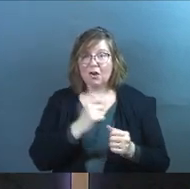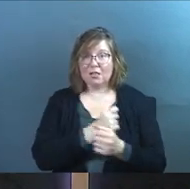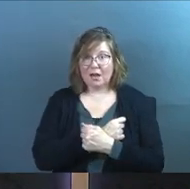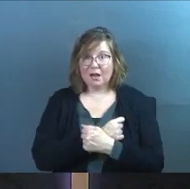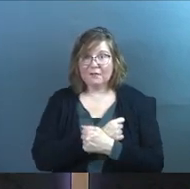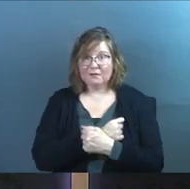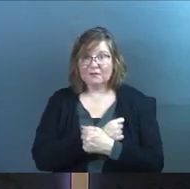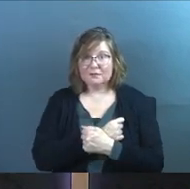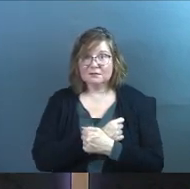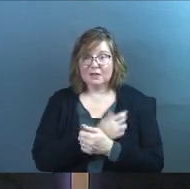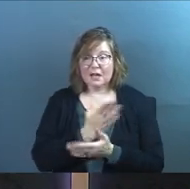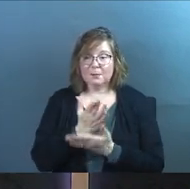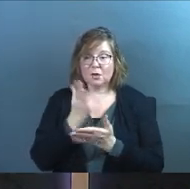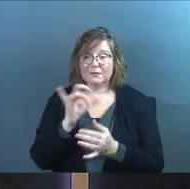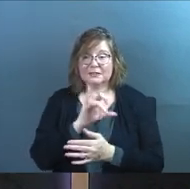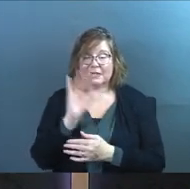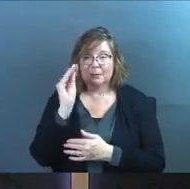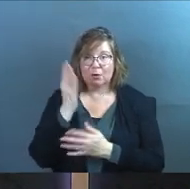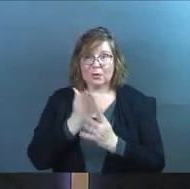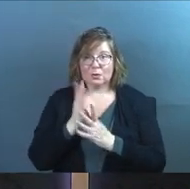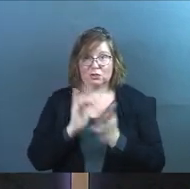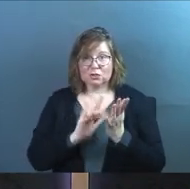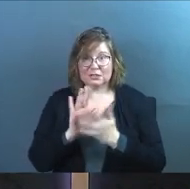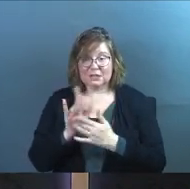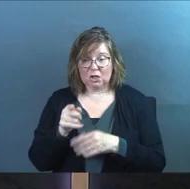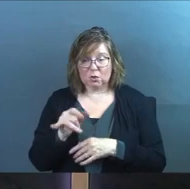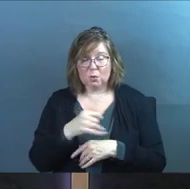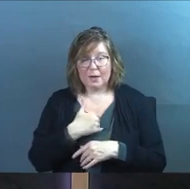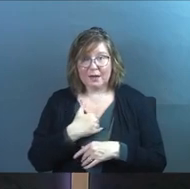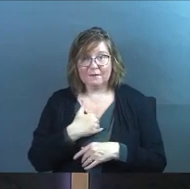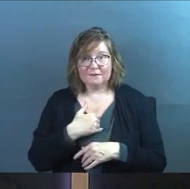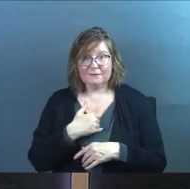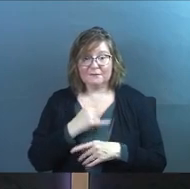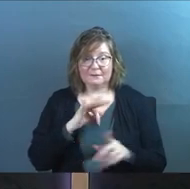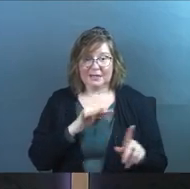loved and have been offered the same grace by Jesus Christ that you have?